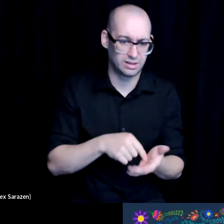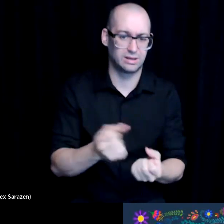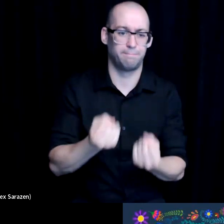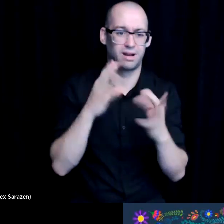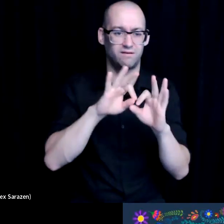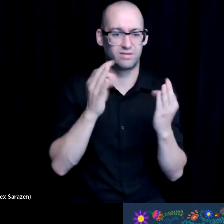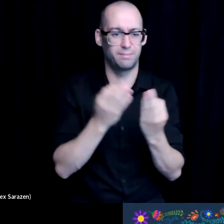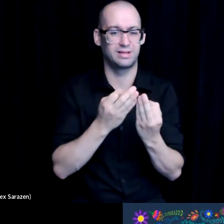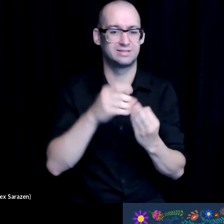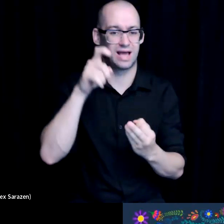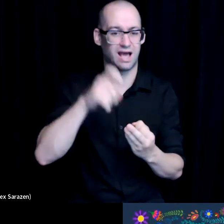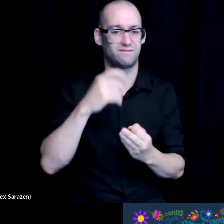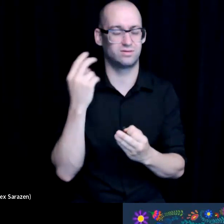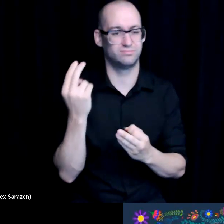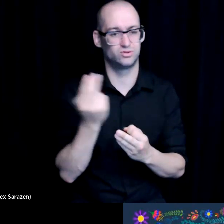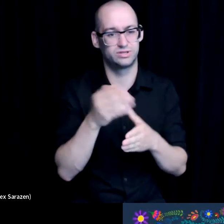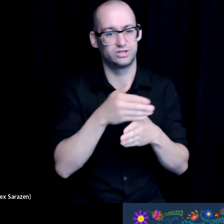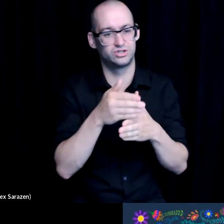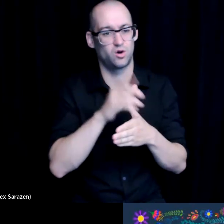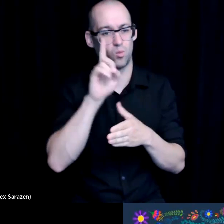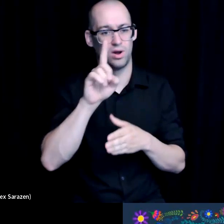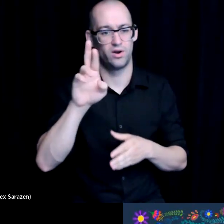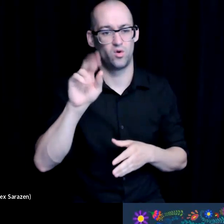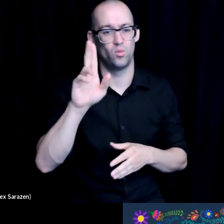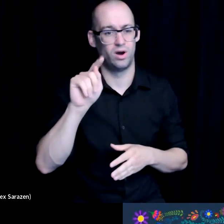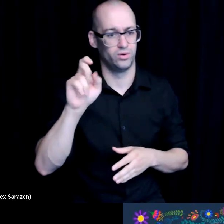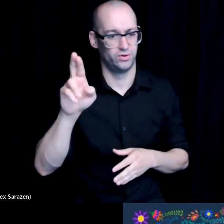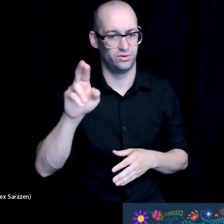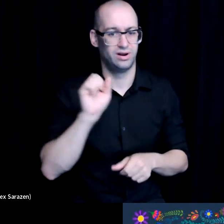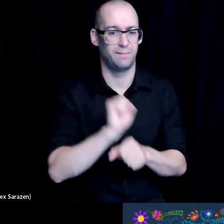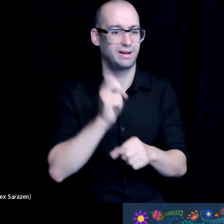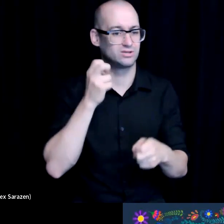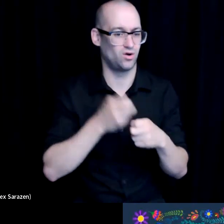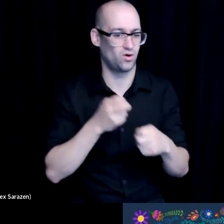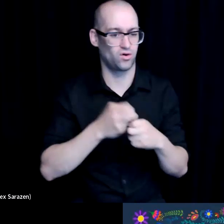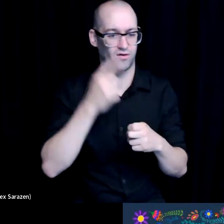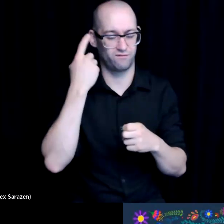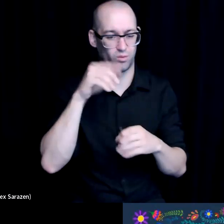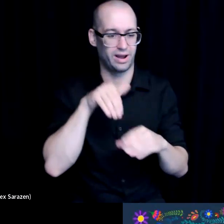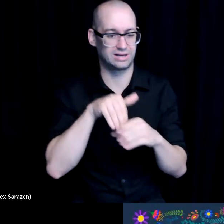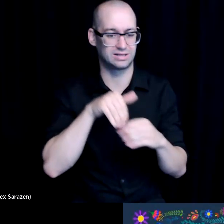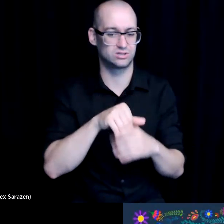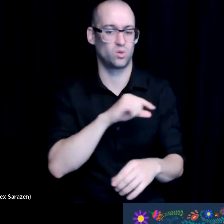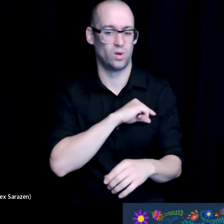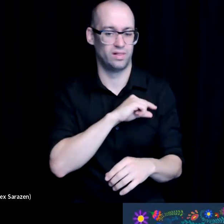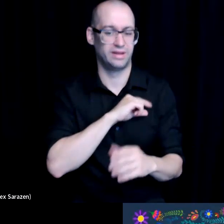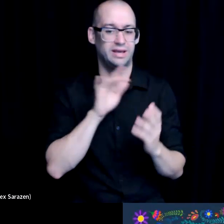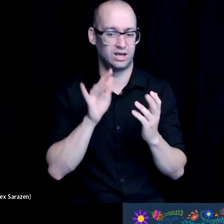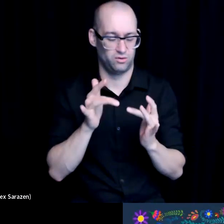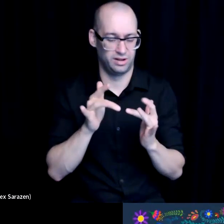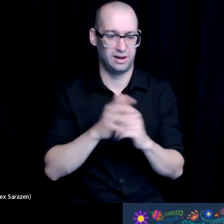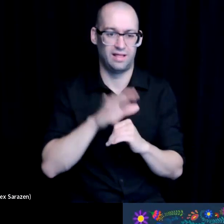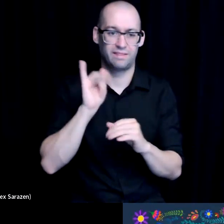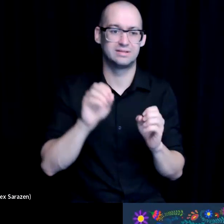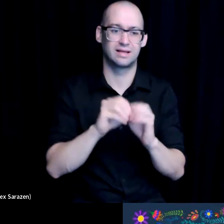have had to share one router in one household, making it difficult to access quality internet. So that's clearly an issue